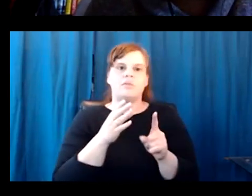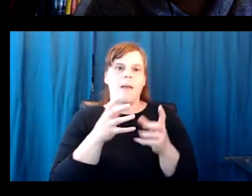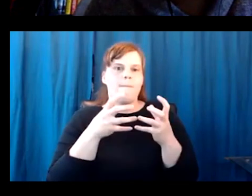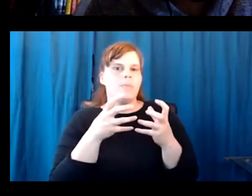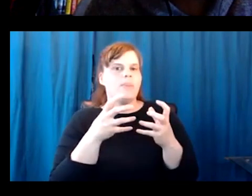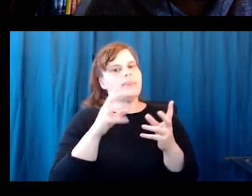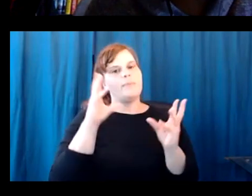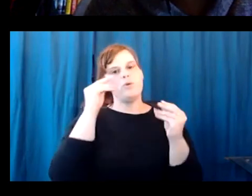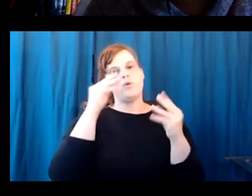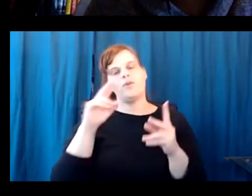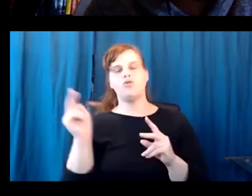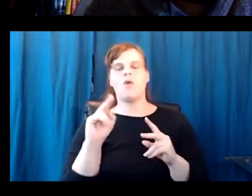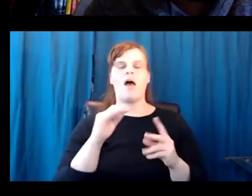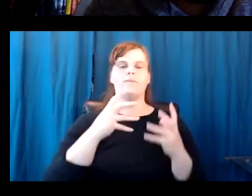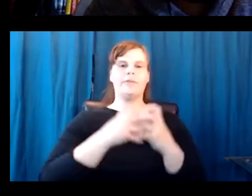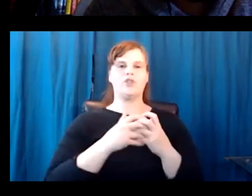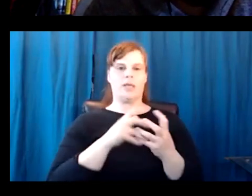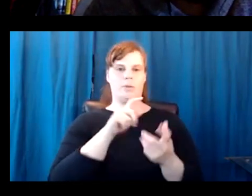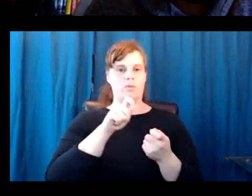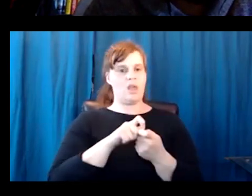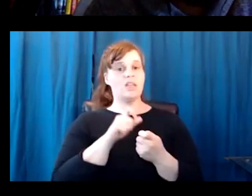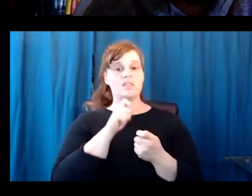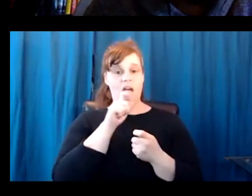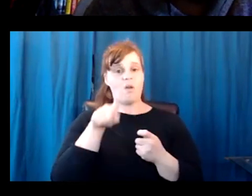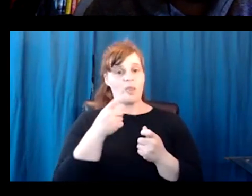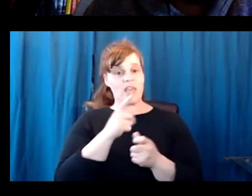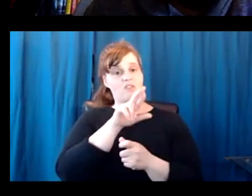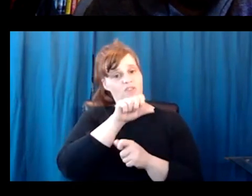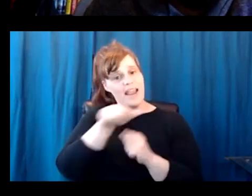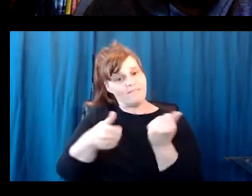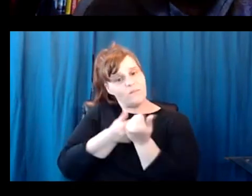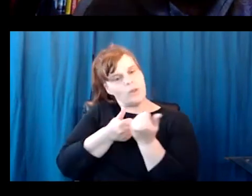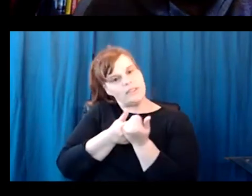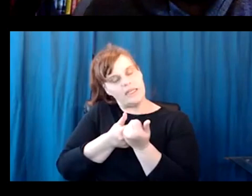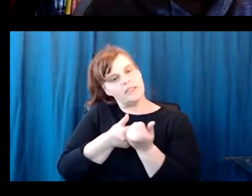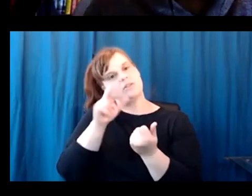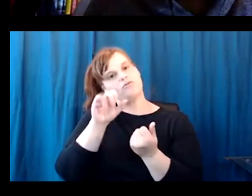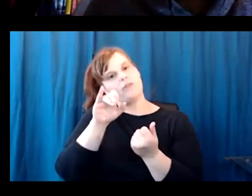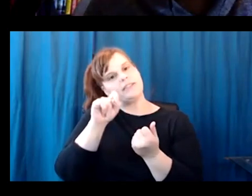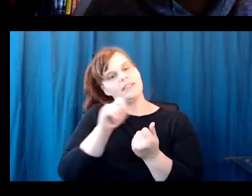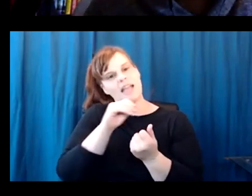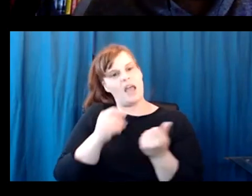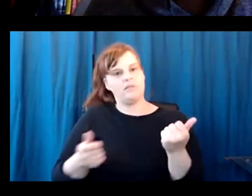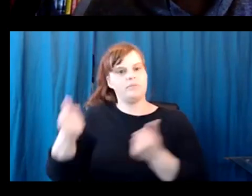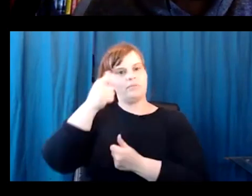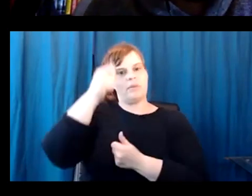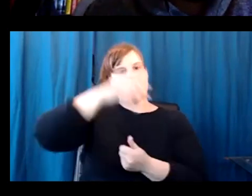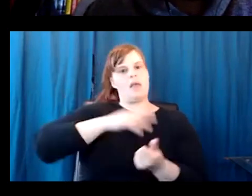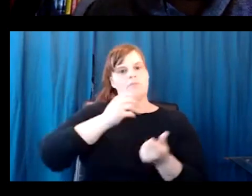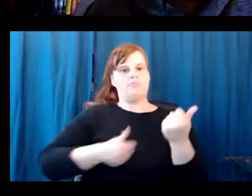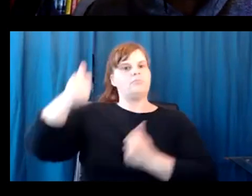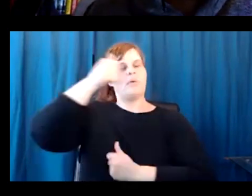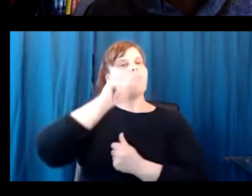have been shown not only to reinforce racist and patriarchal dynamics, but in some cases to expand their